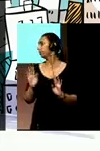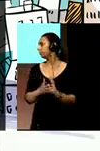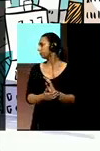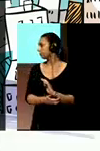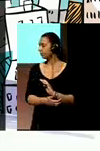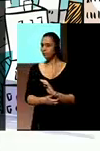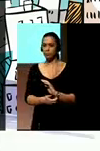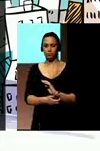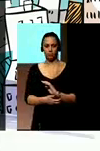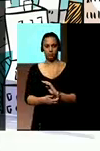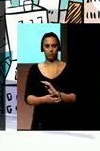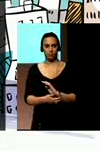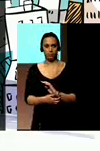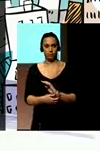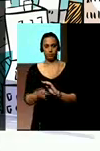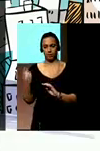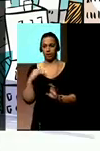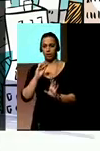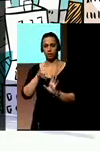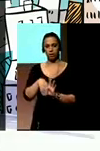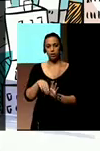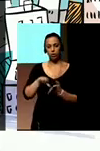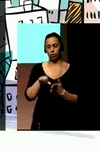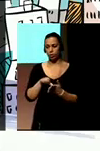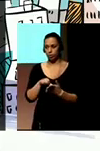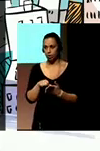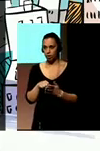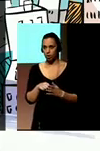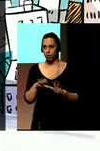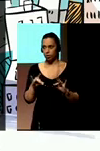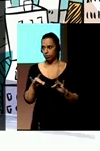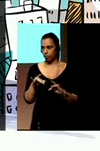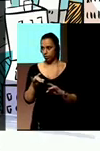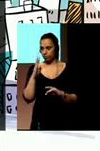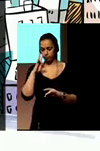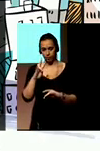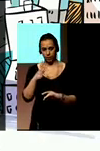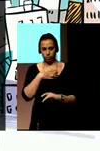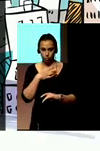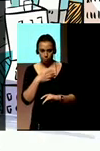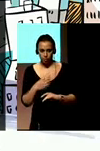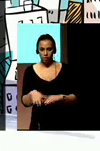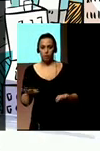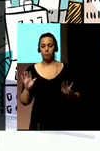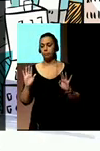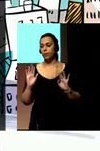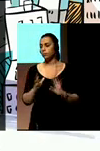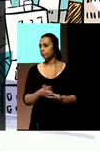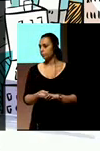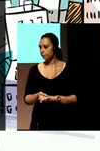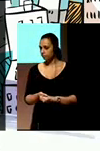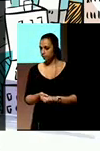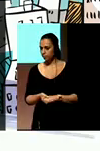from many areas, but the scope, the goal of the accessibility is